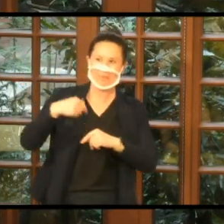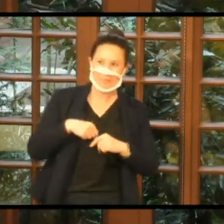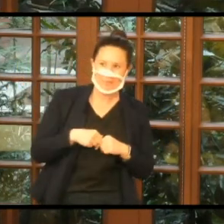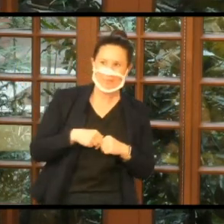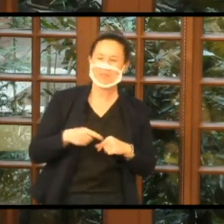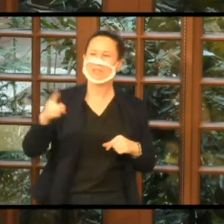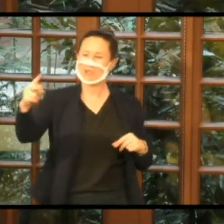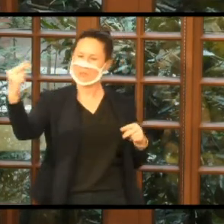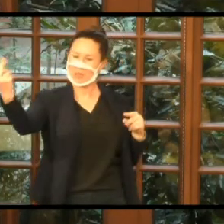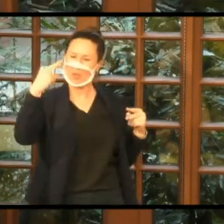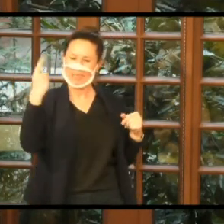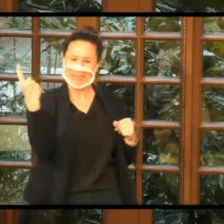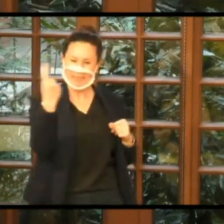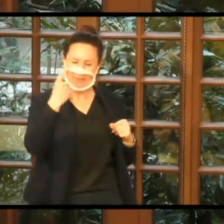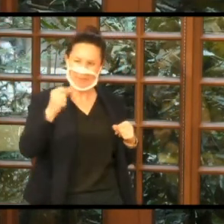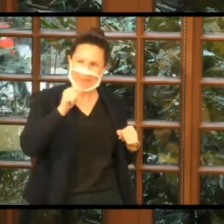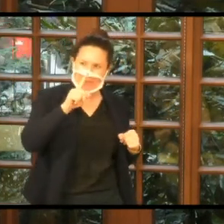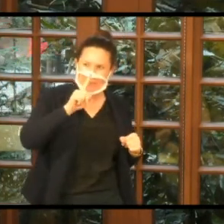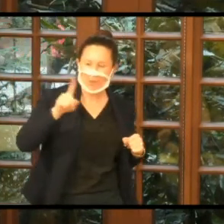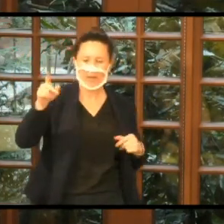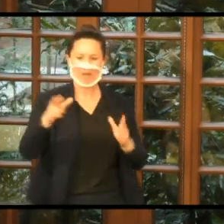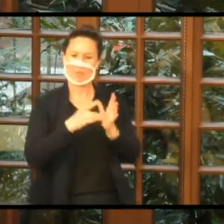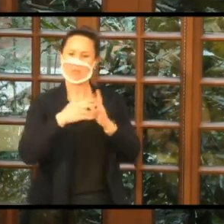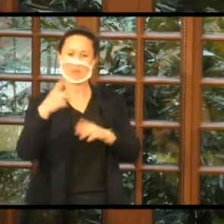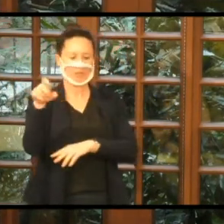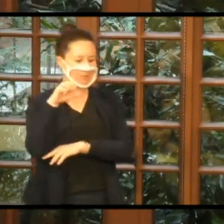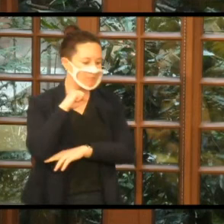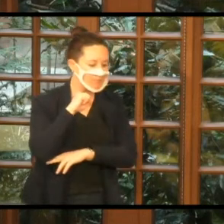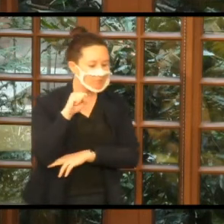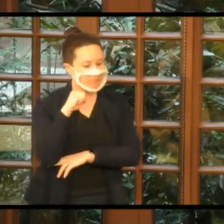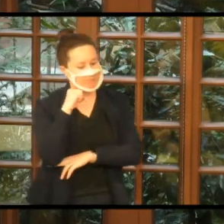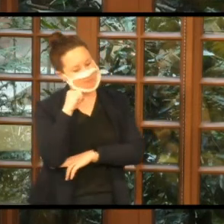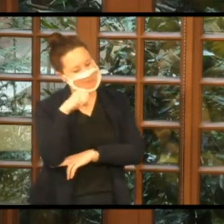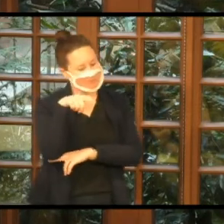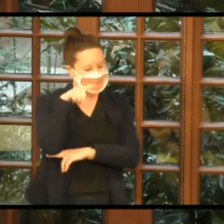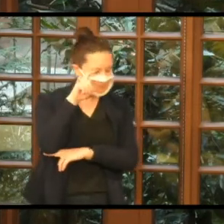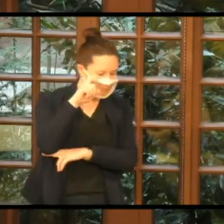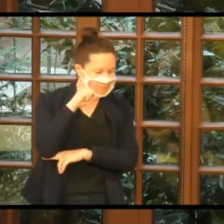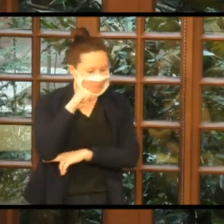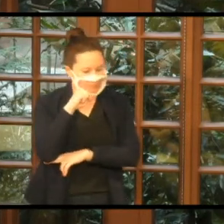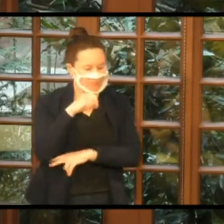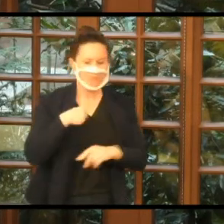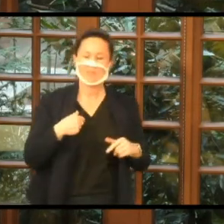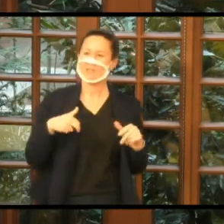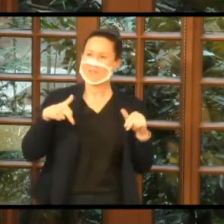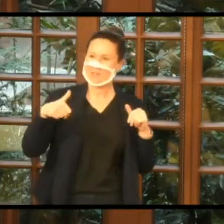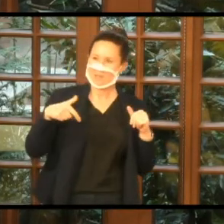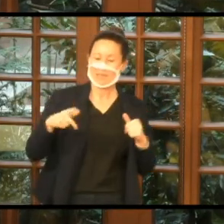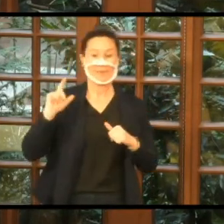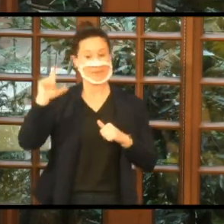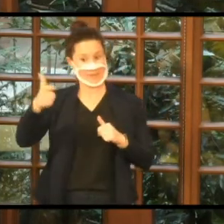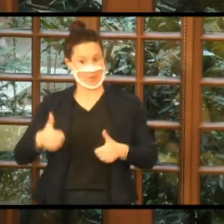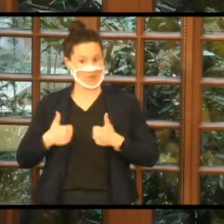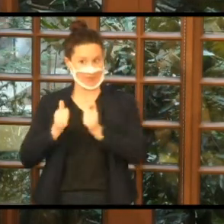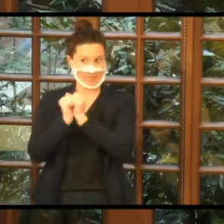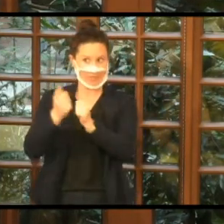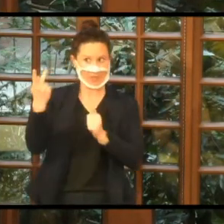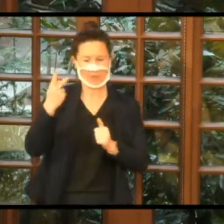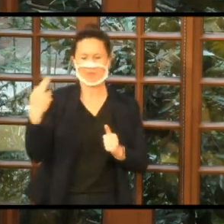out at something. Occasionally, she tilted her head as if puzzled by the view. Once I started living with Rochelle, I realized she did